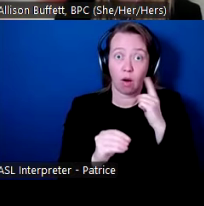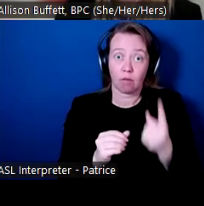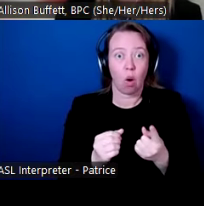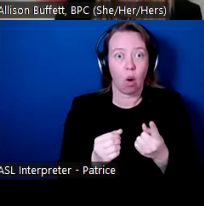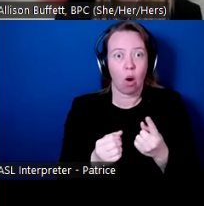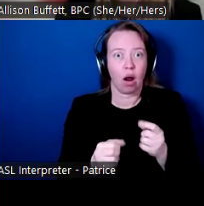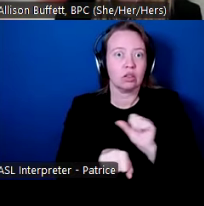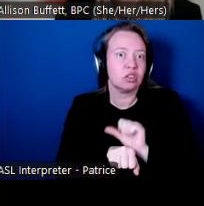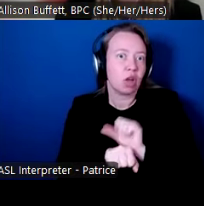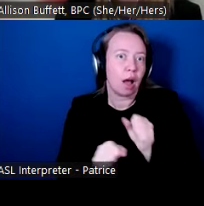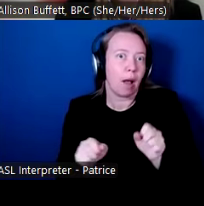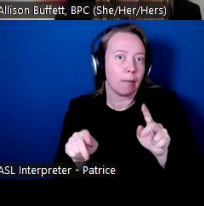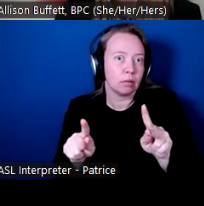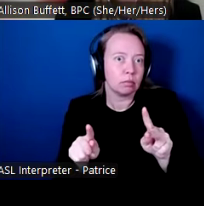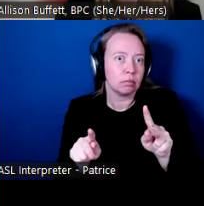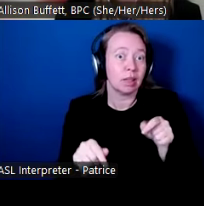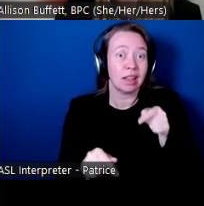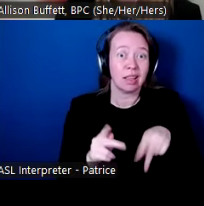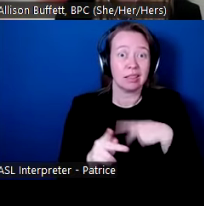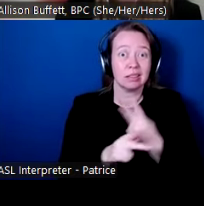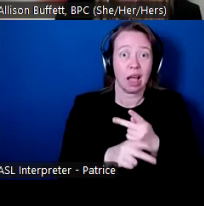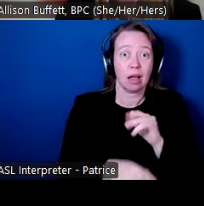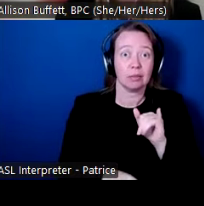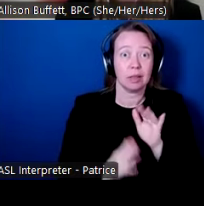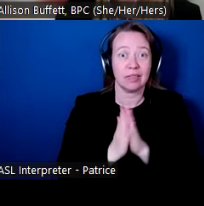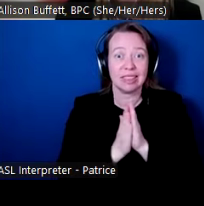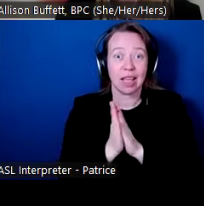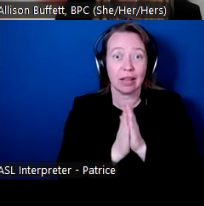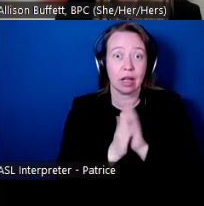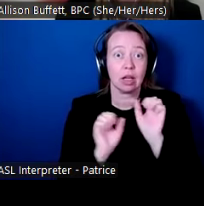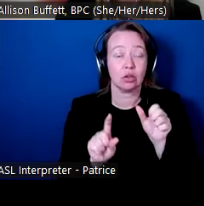These initiatives should also highlight the essential role